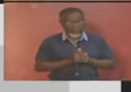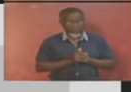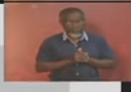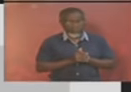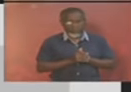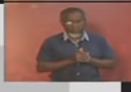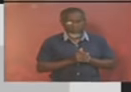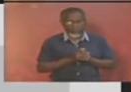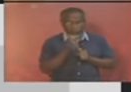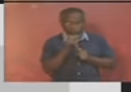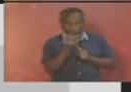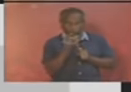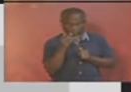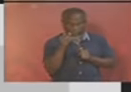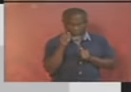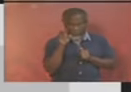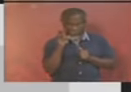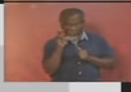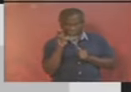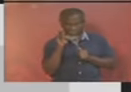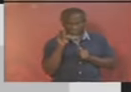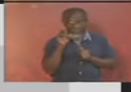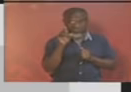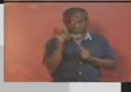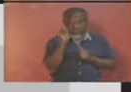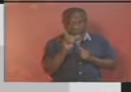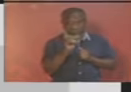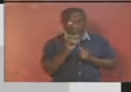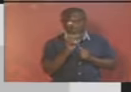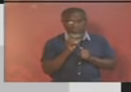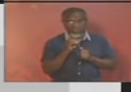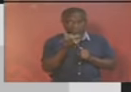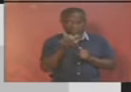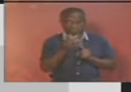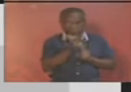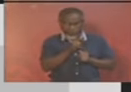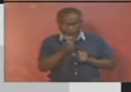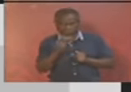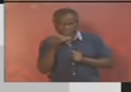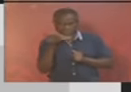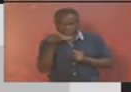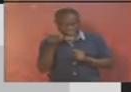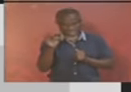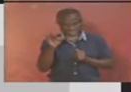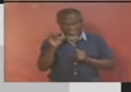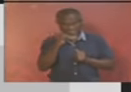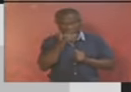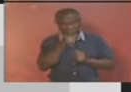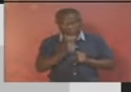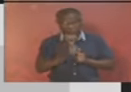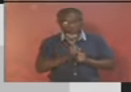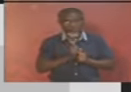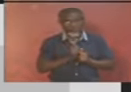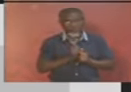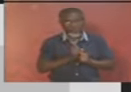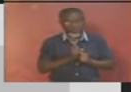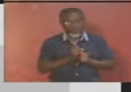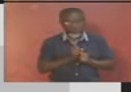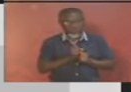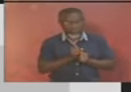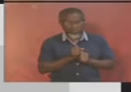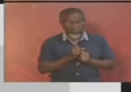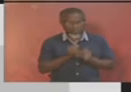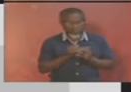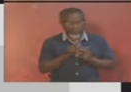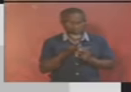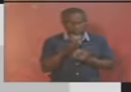12.78% of those 0 to 19 years of age. In terms of our largest cohort, has been throughout the pandemic between 20 and 59,